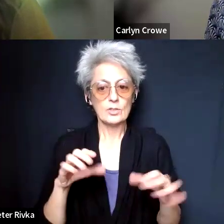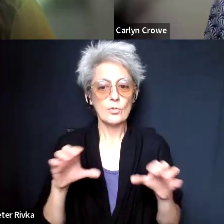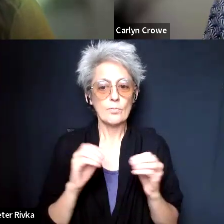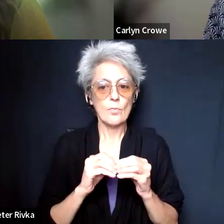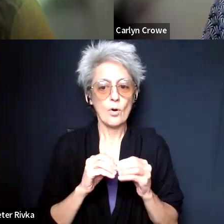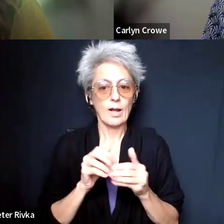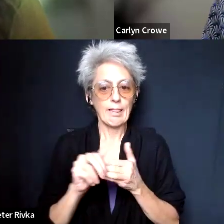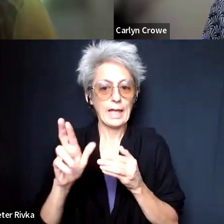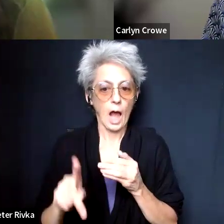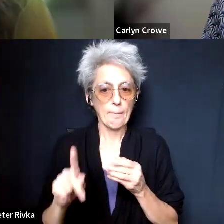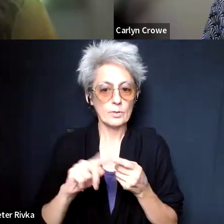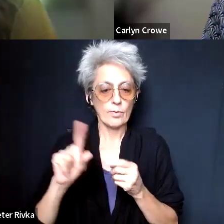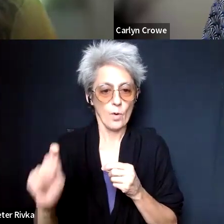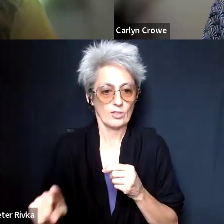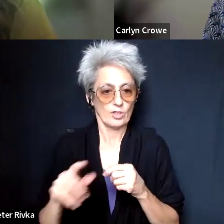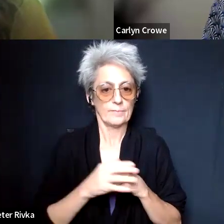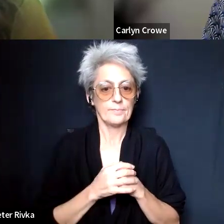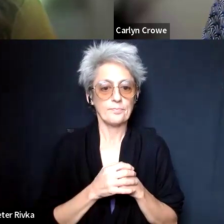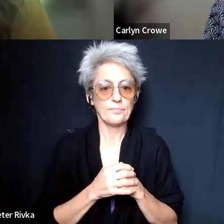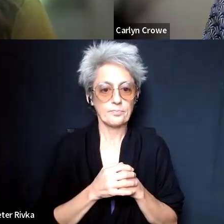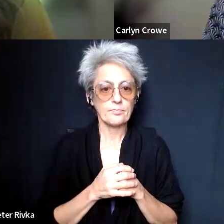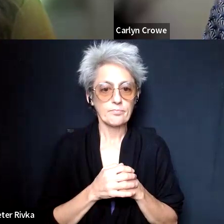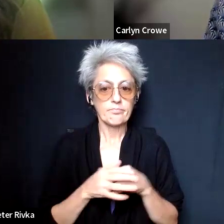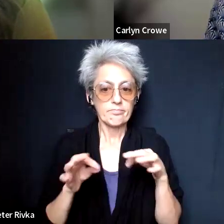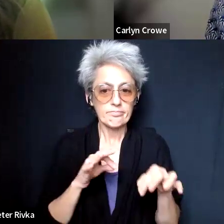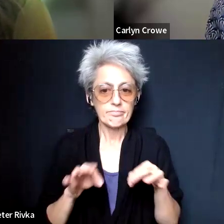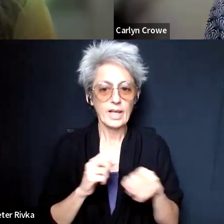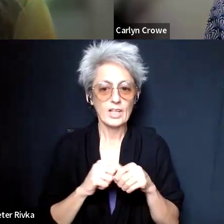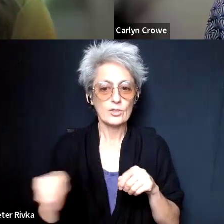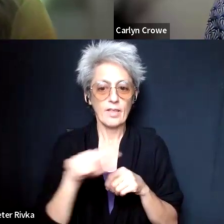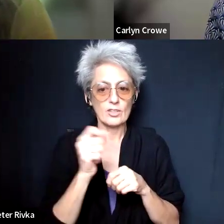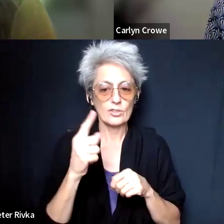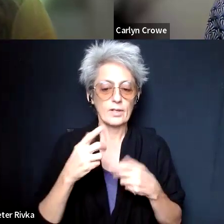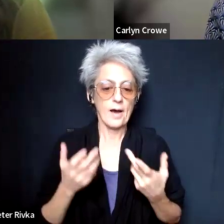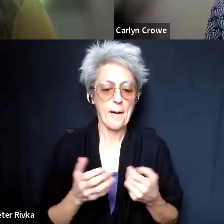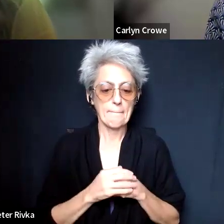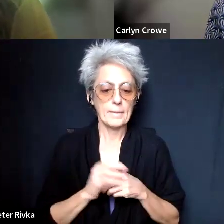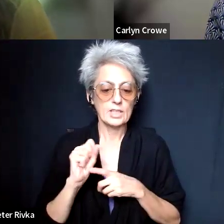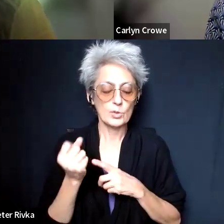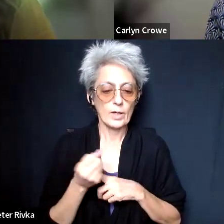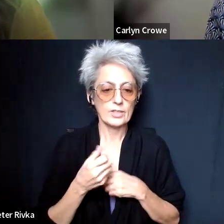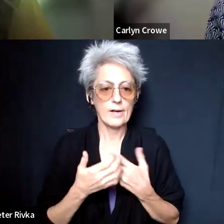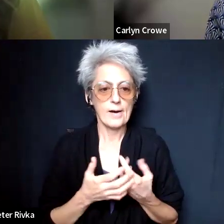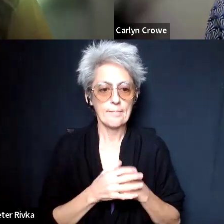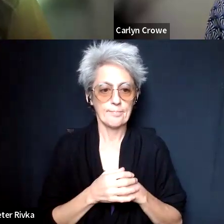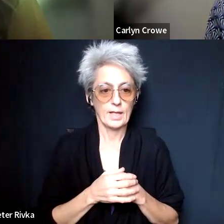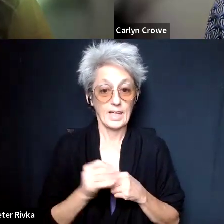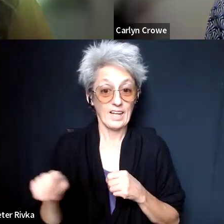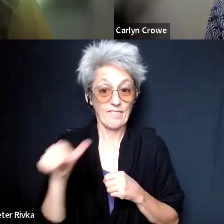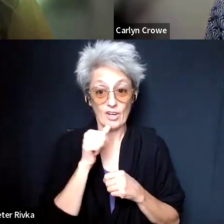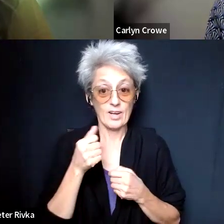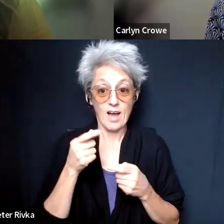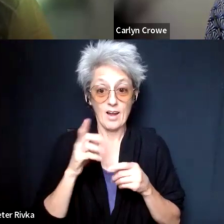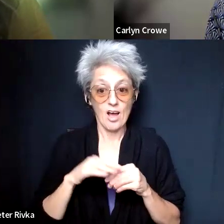made sure that people understood the situation if they didn't happen to be sitting on some of those committees.